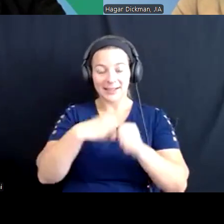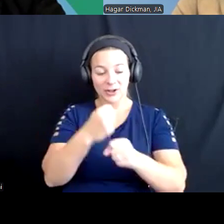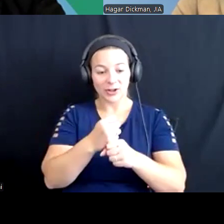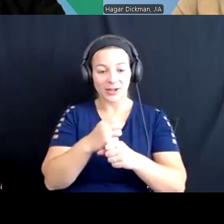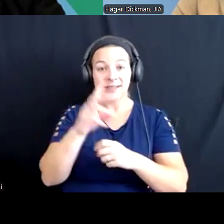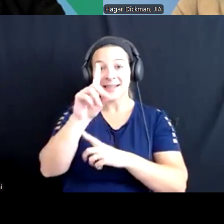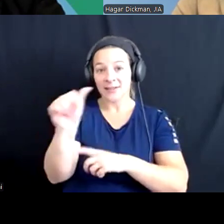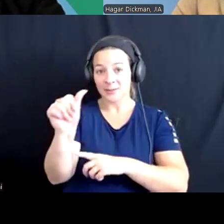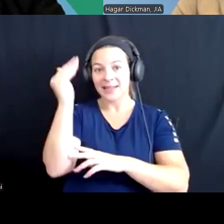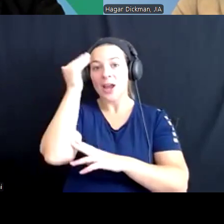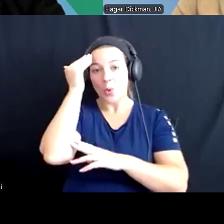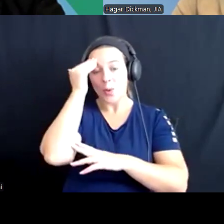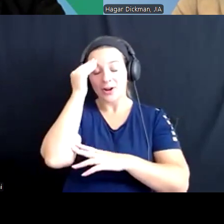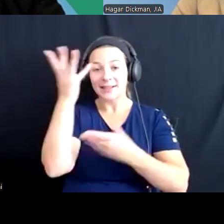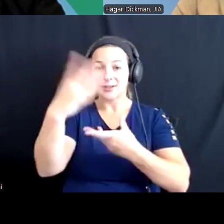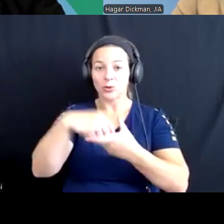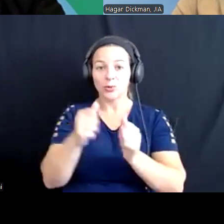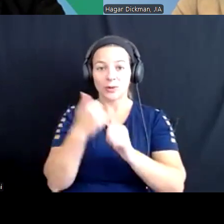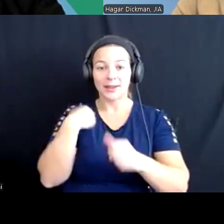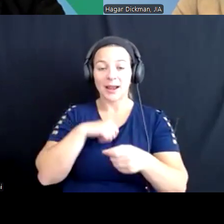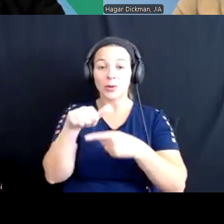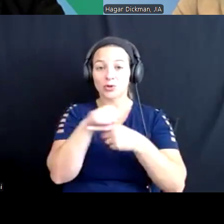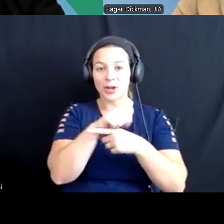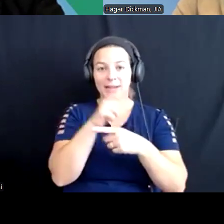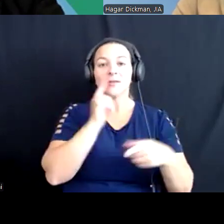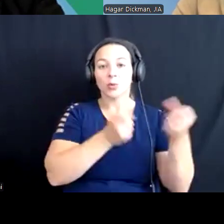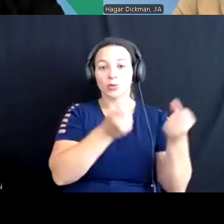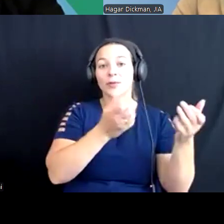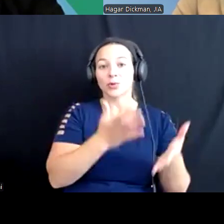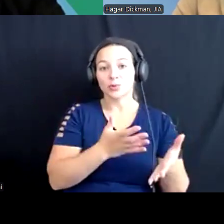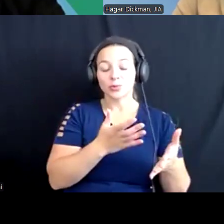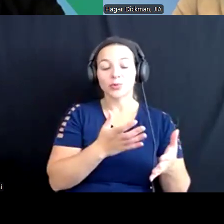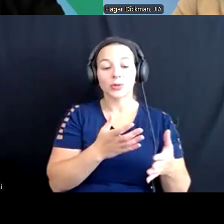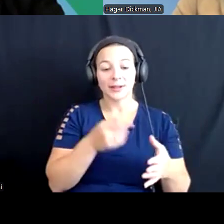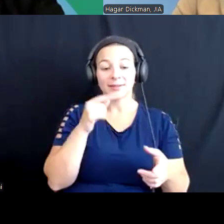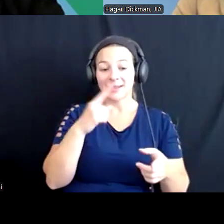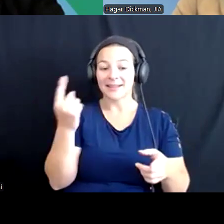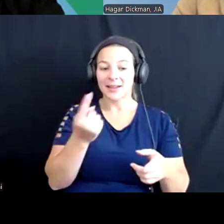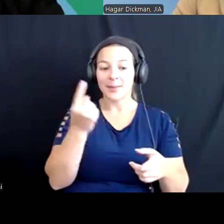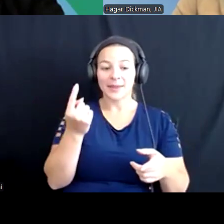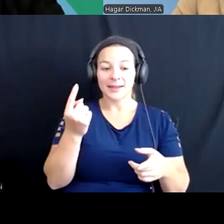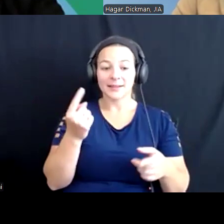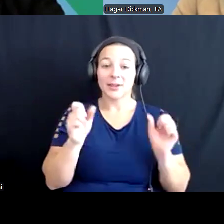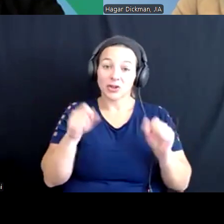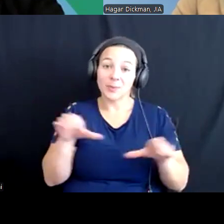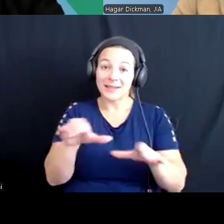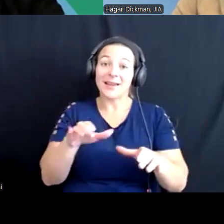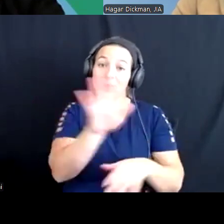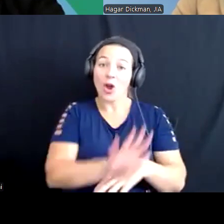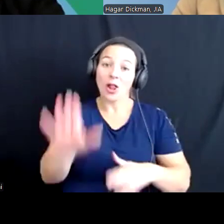disability awareness into our trainings for the drivers. And I think this would be something that could be done